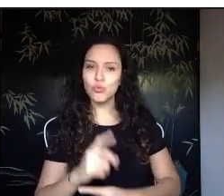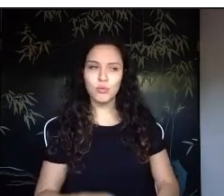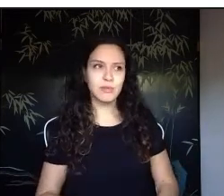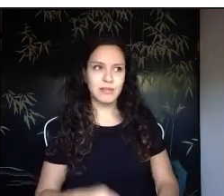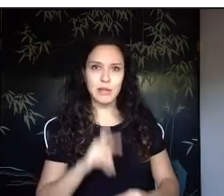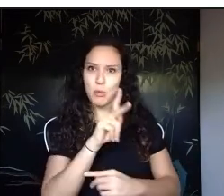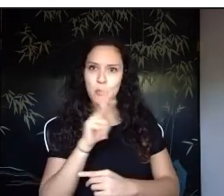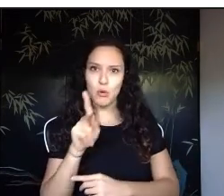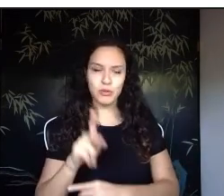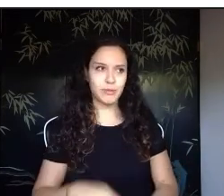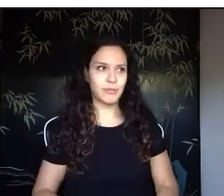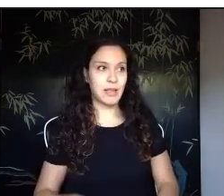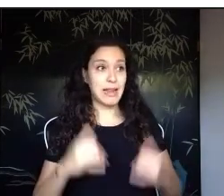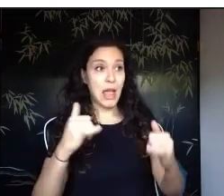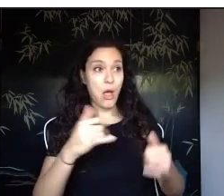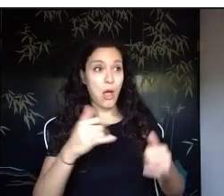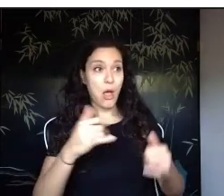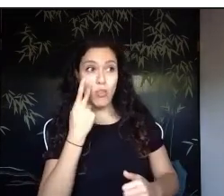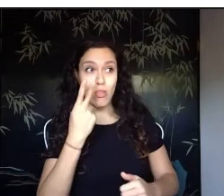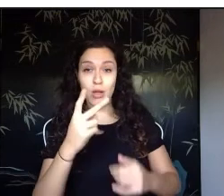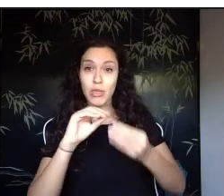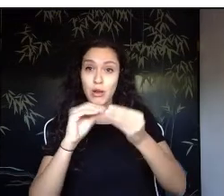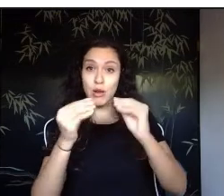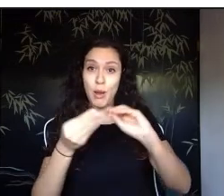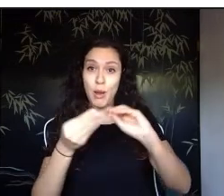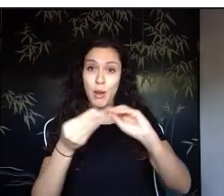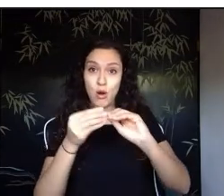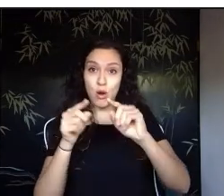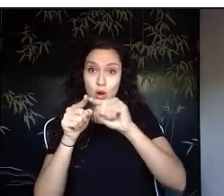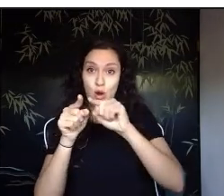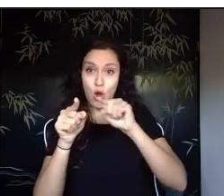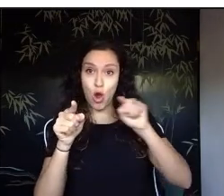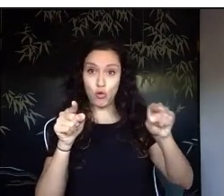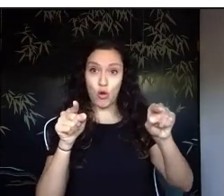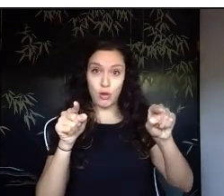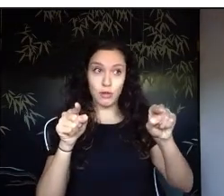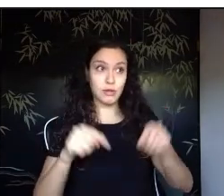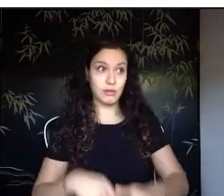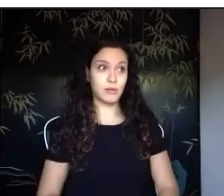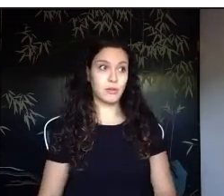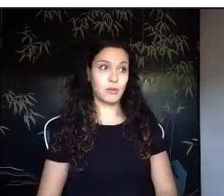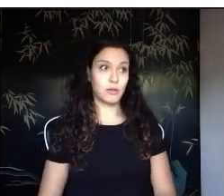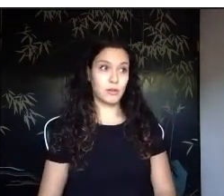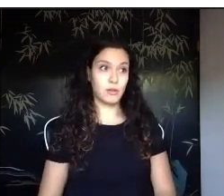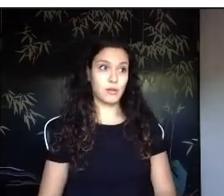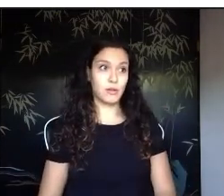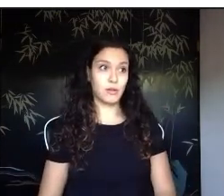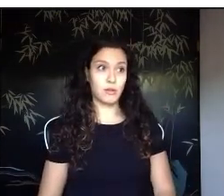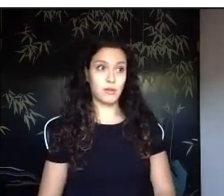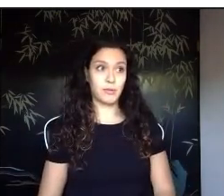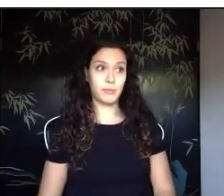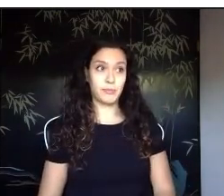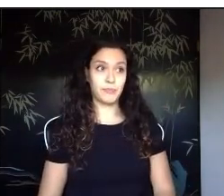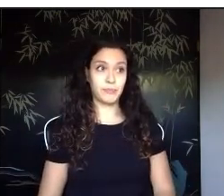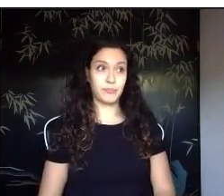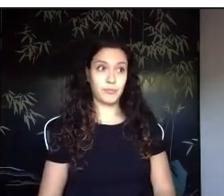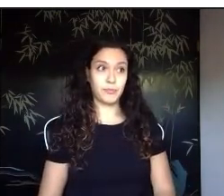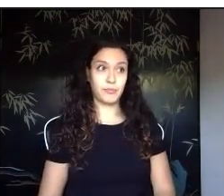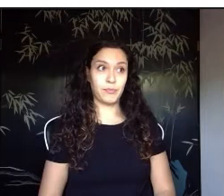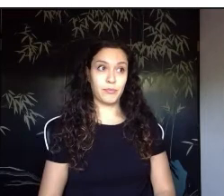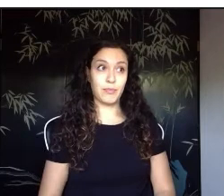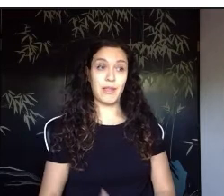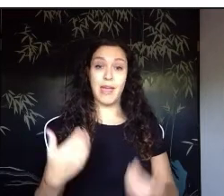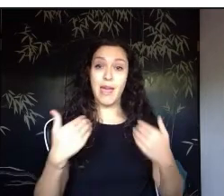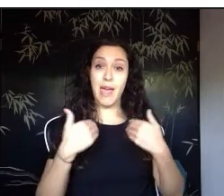And something that will make it very easy is all you do is look at the number across. Look at the numbers that